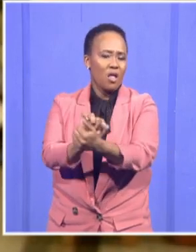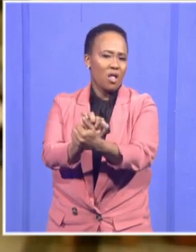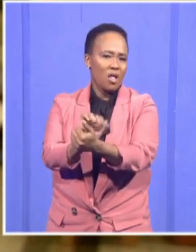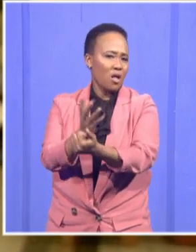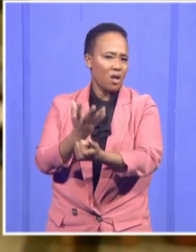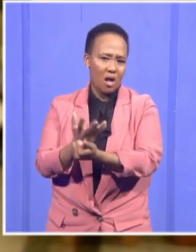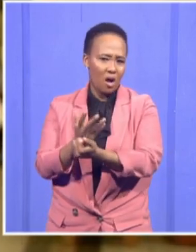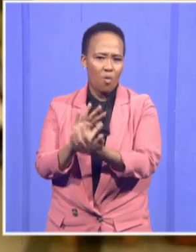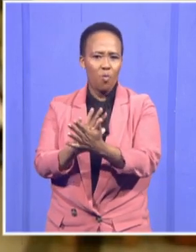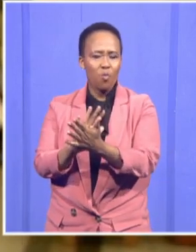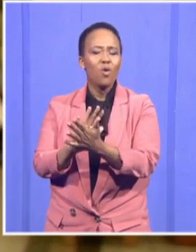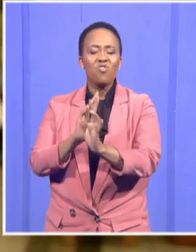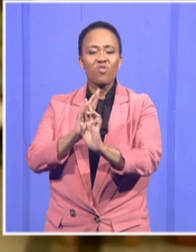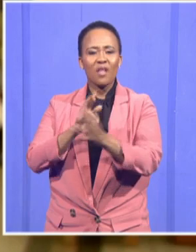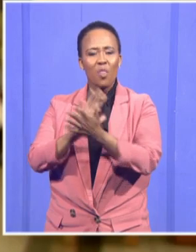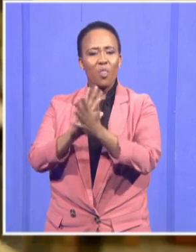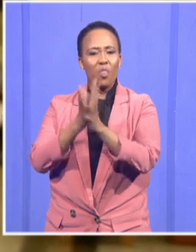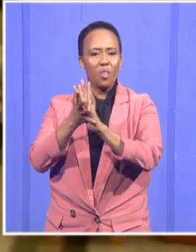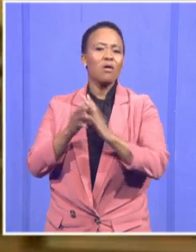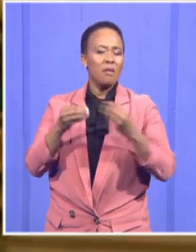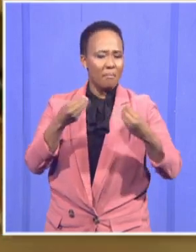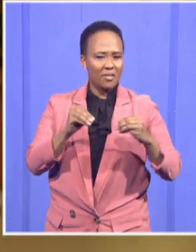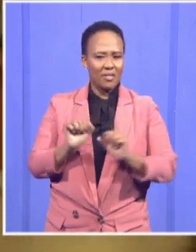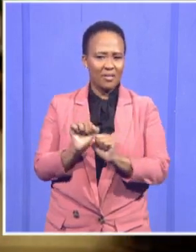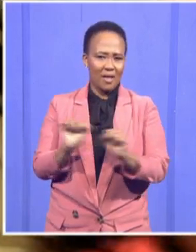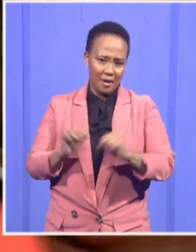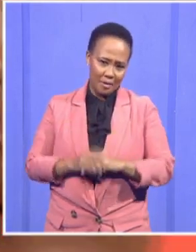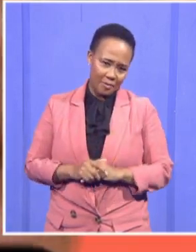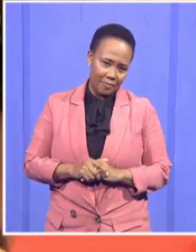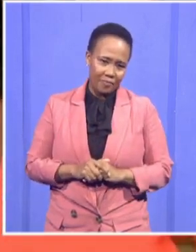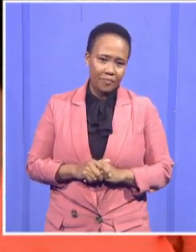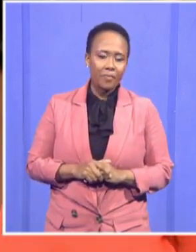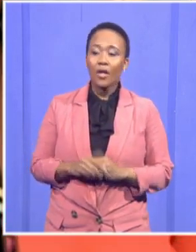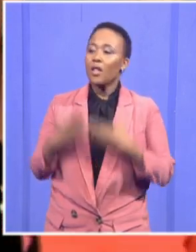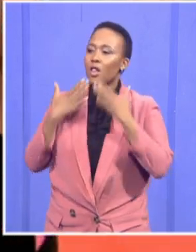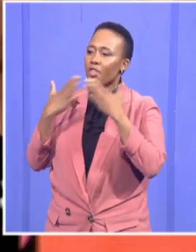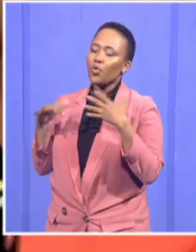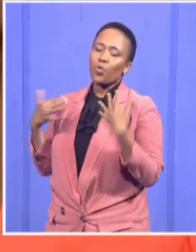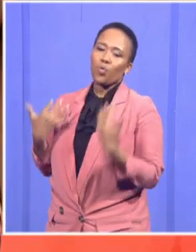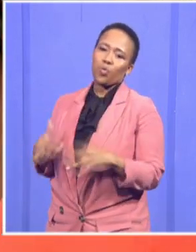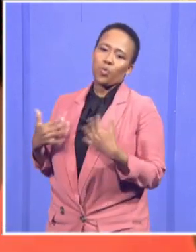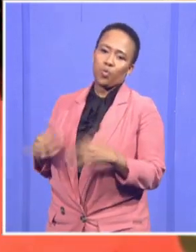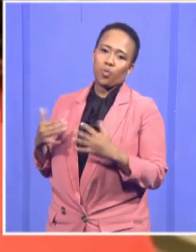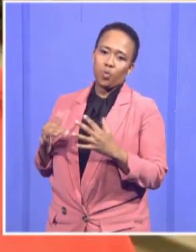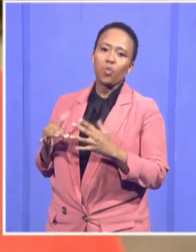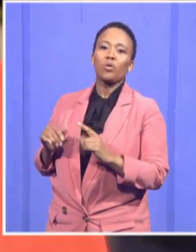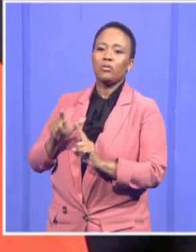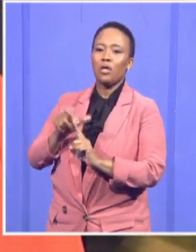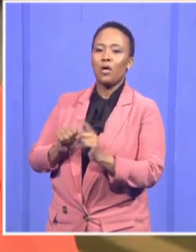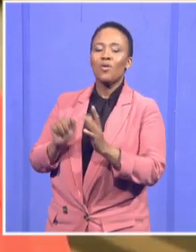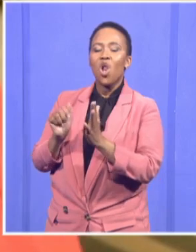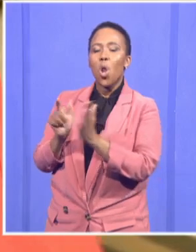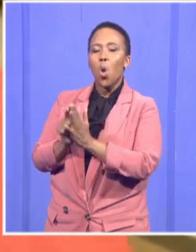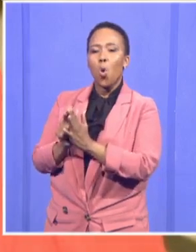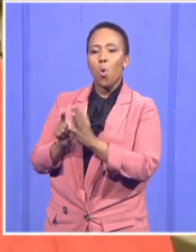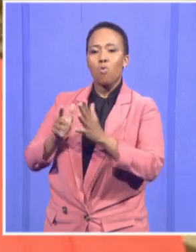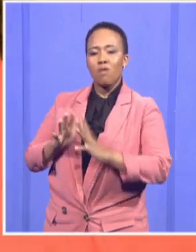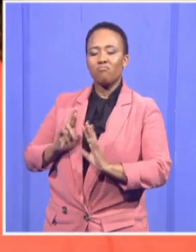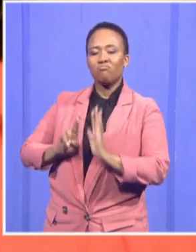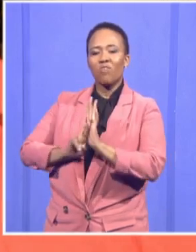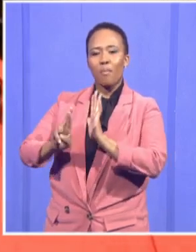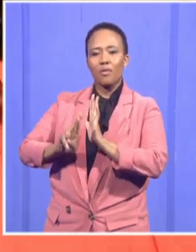his businesses and on his life in general. Thank you so much. Of course, that being the legal representative, the attorney for